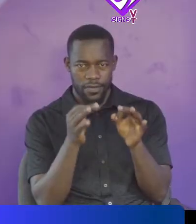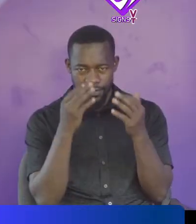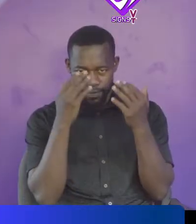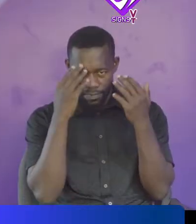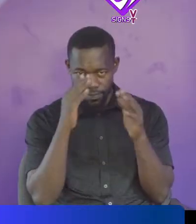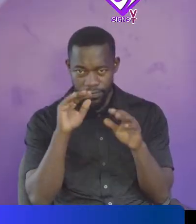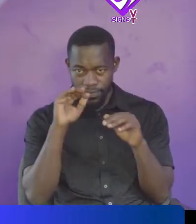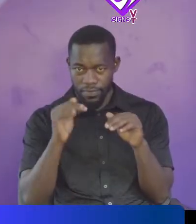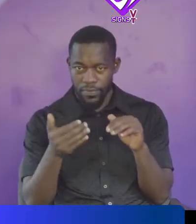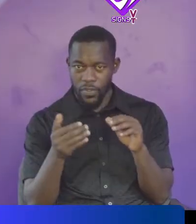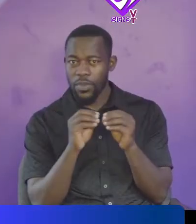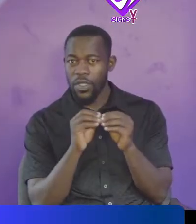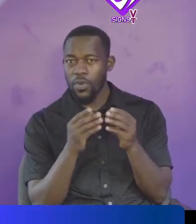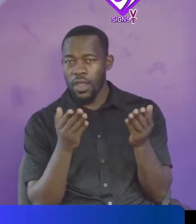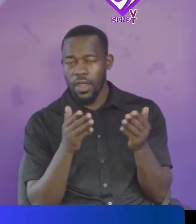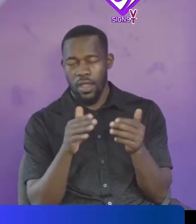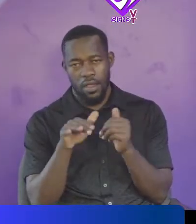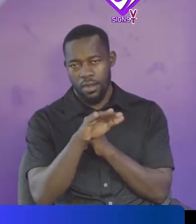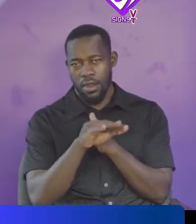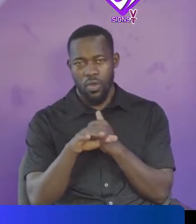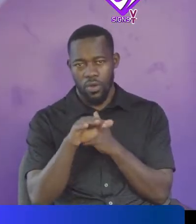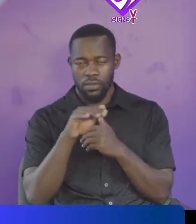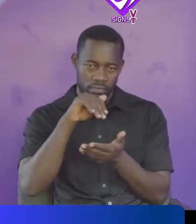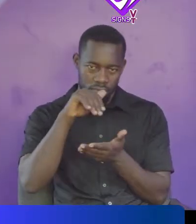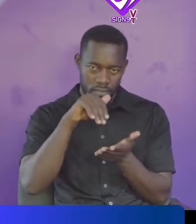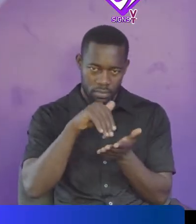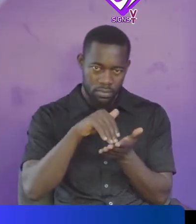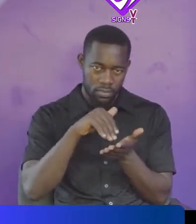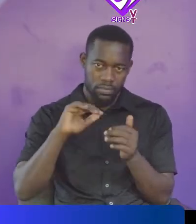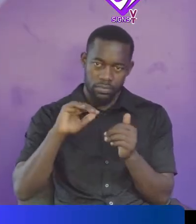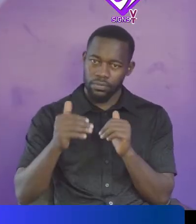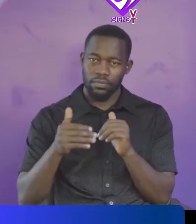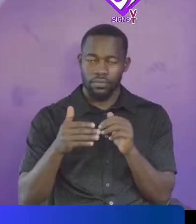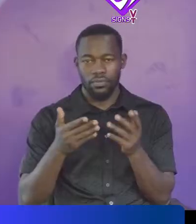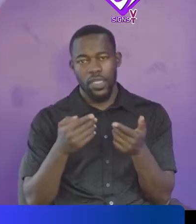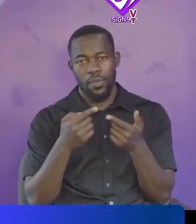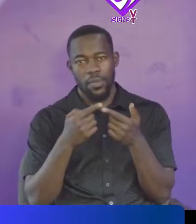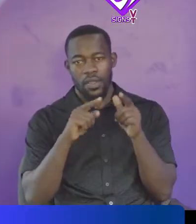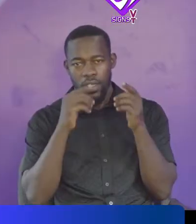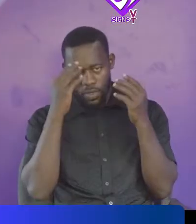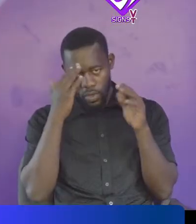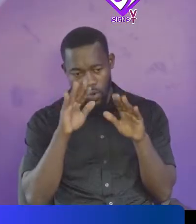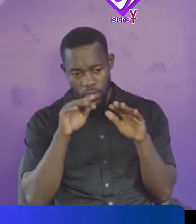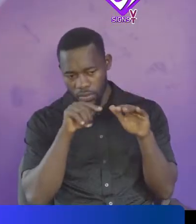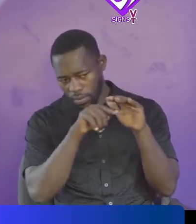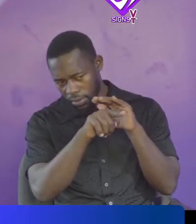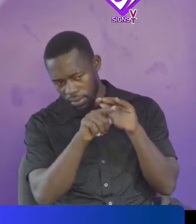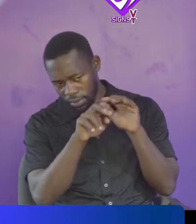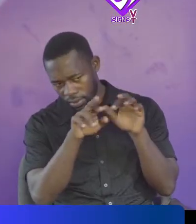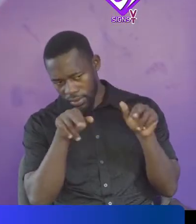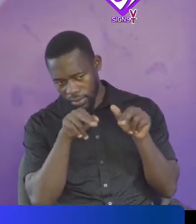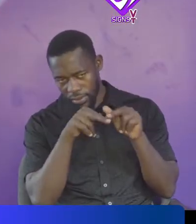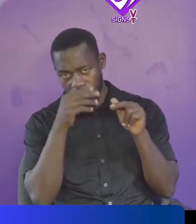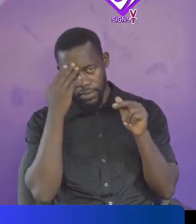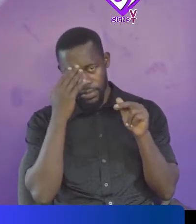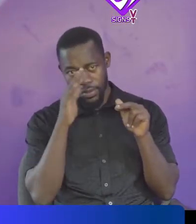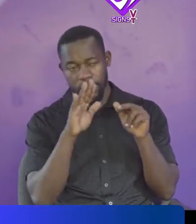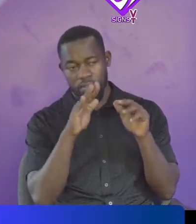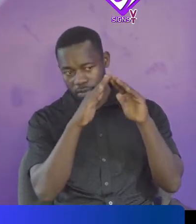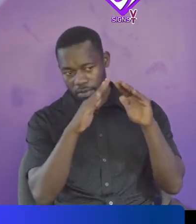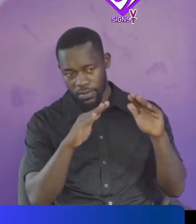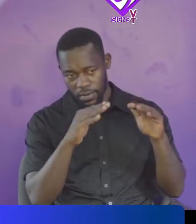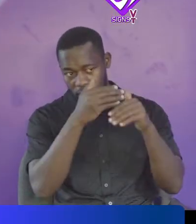the public generally. Yeah. They've been meeting outside without knowing what is inside. So today, we even think that place is out of